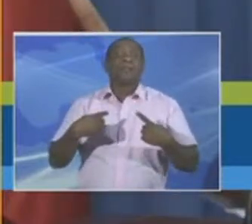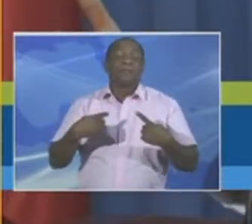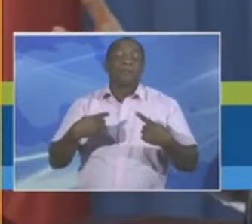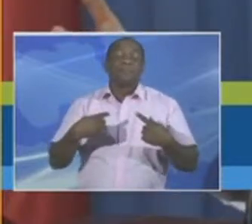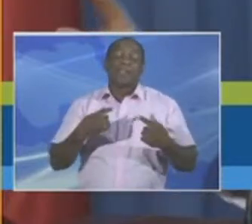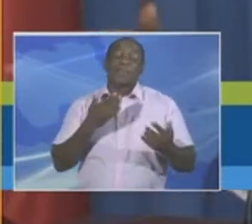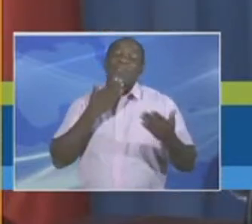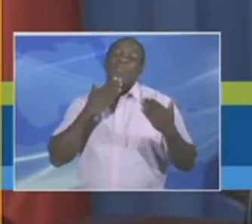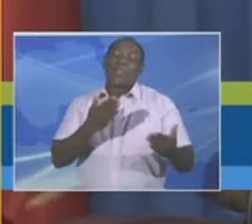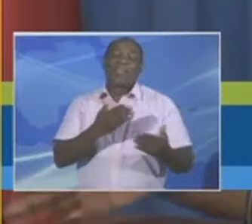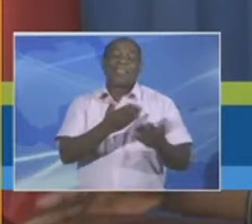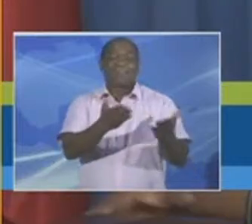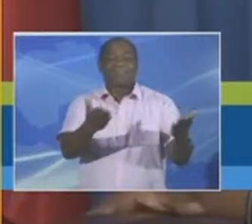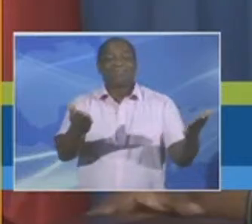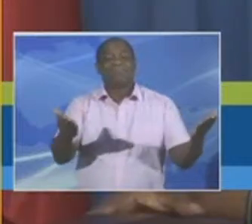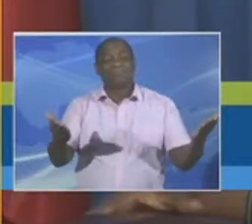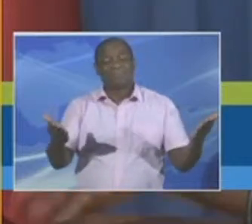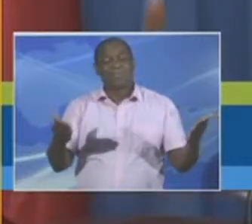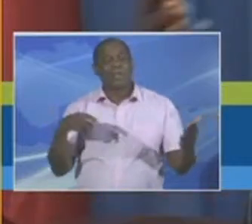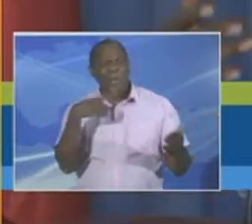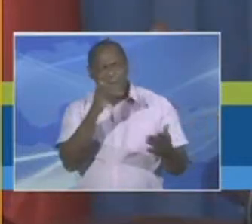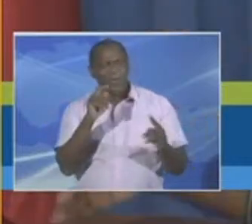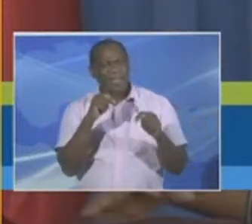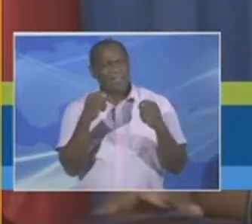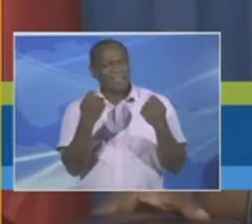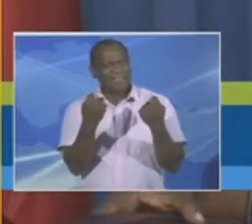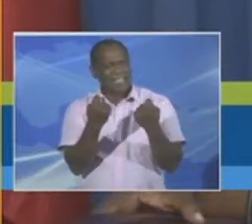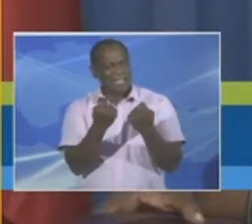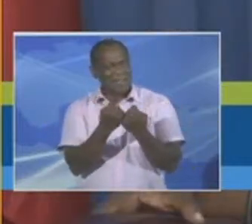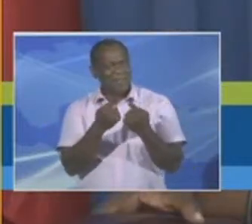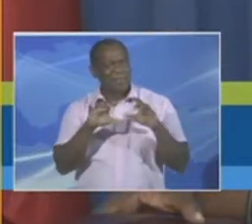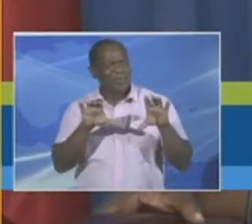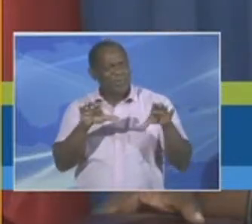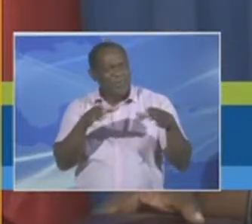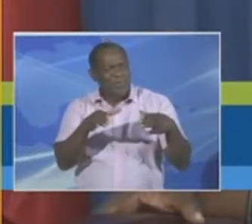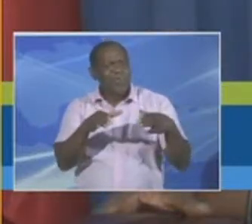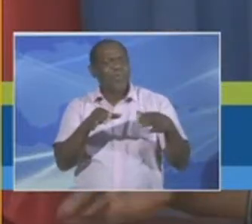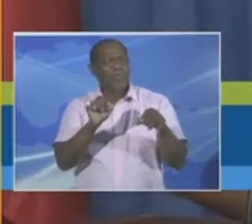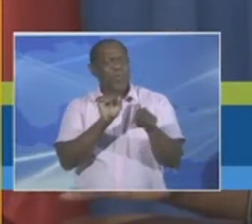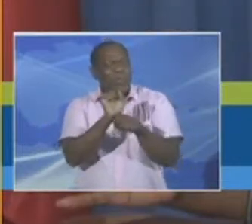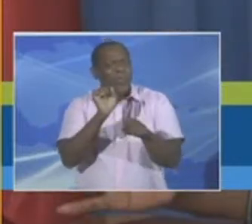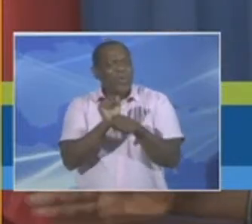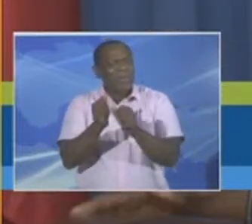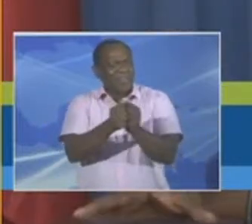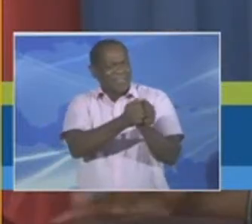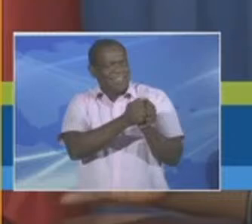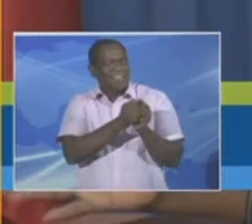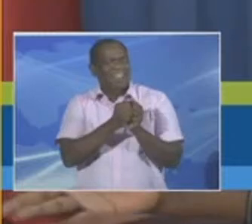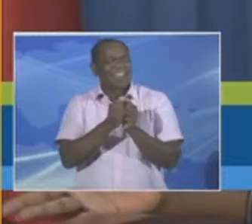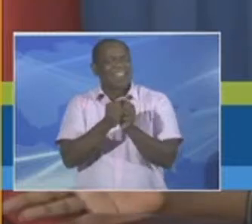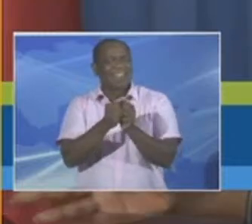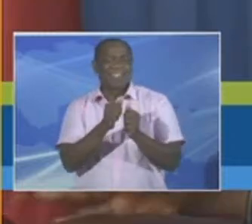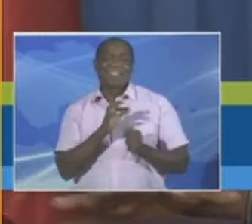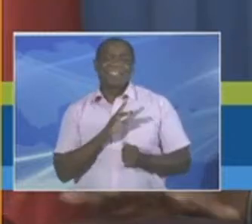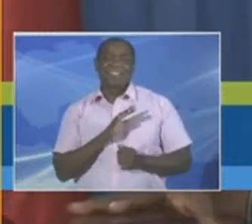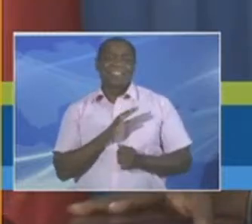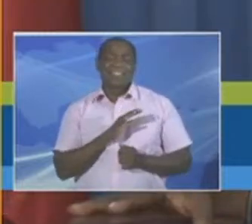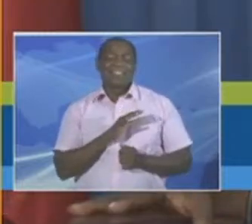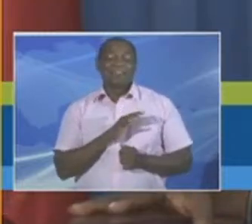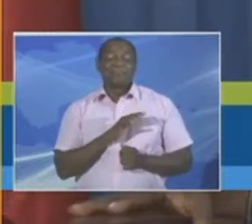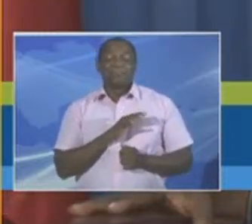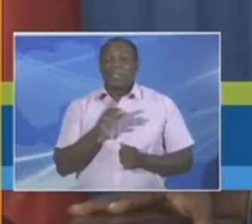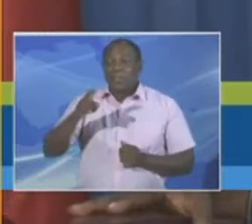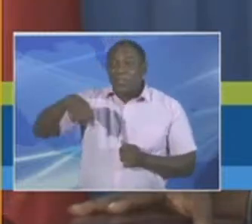here in this situation because of everyone's cooperation. We couldn't do it without those who would have been